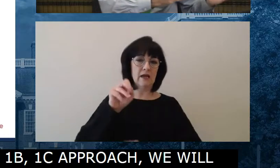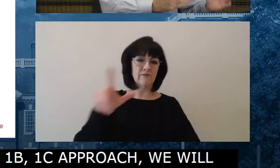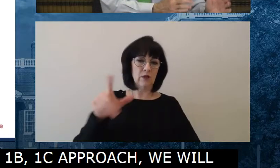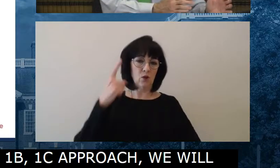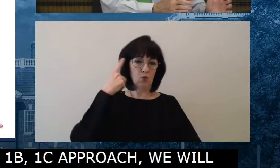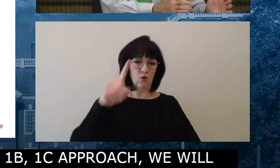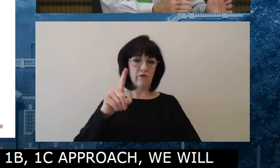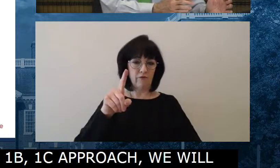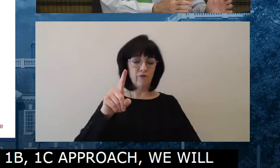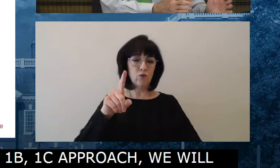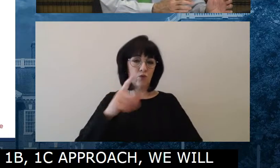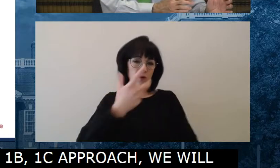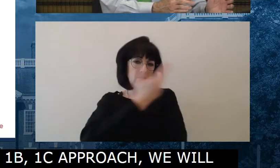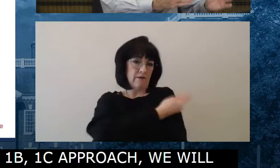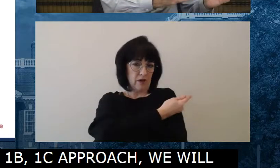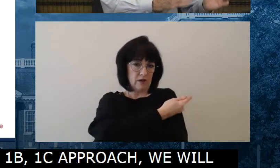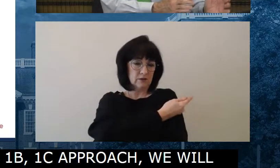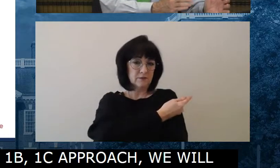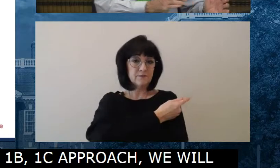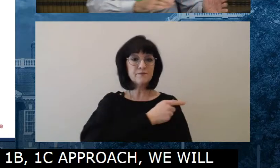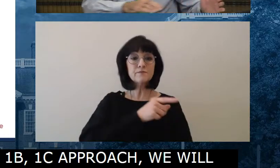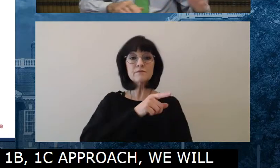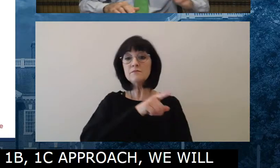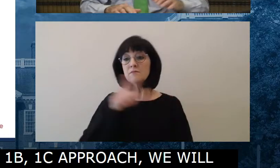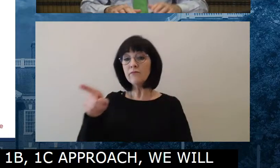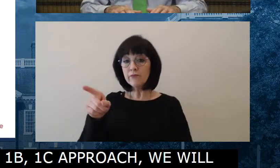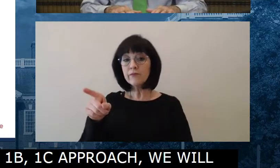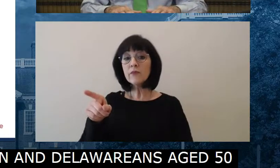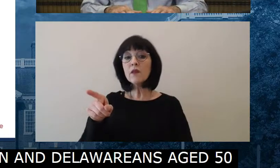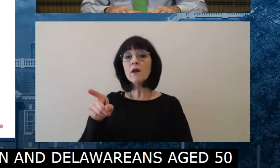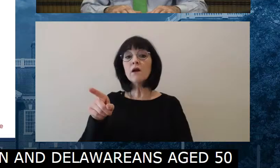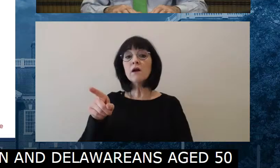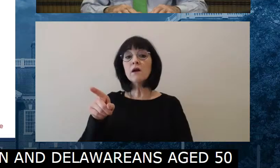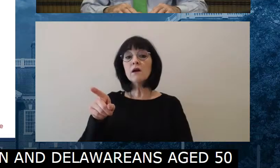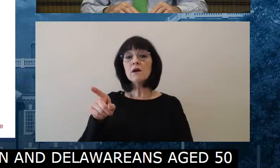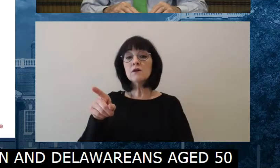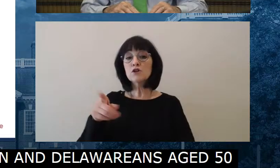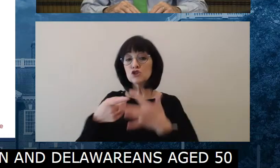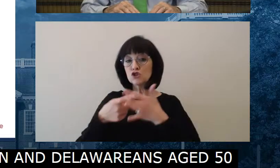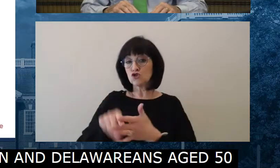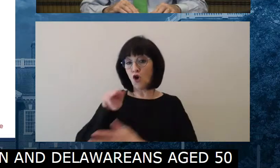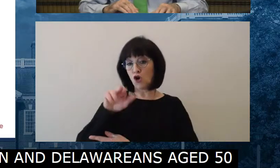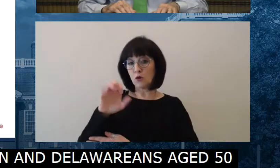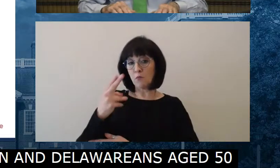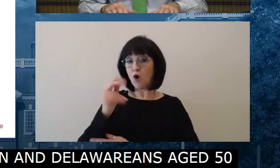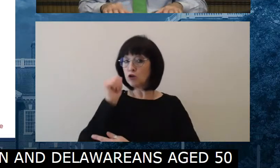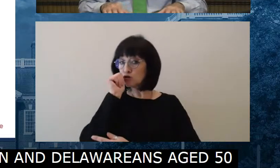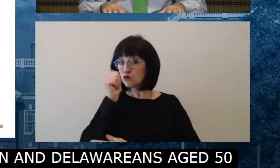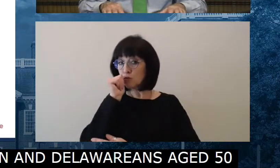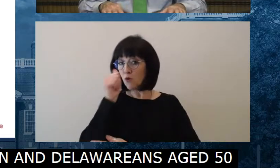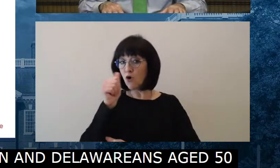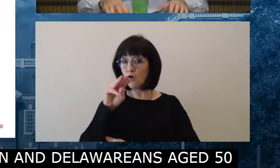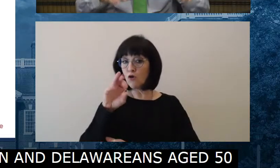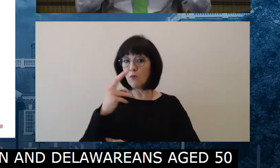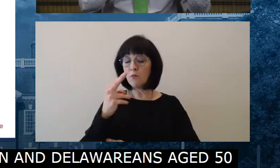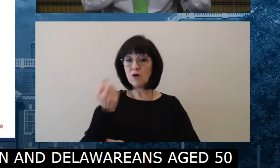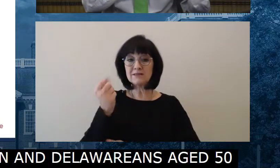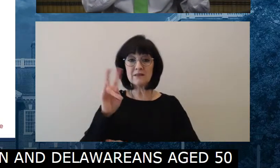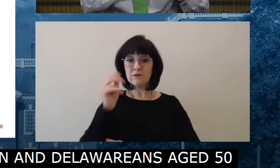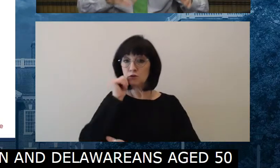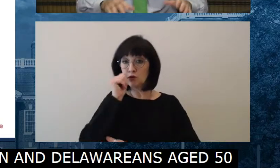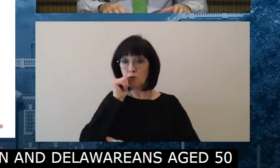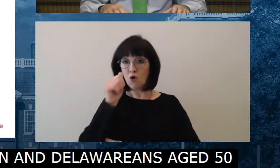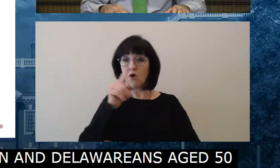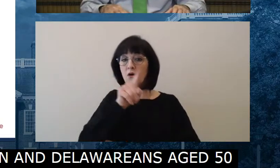vaccination. Those 50 and older, remember, are eligible at pharmacies starting tomorrow. And so we will